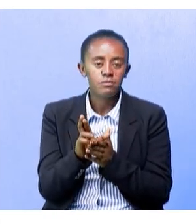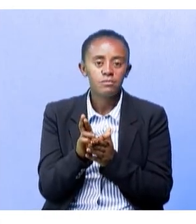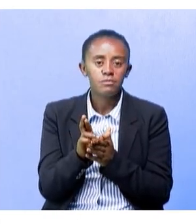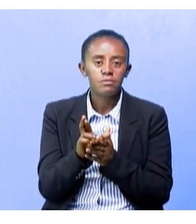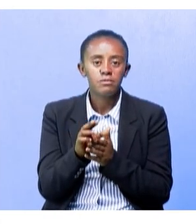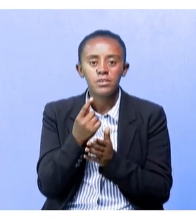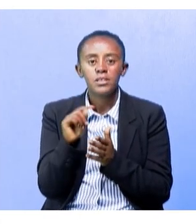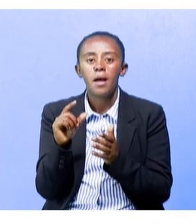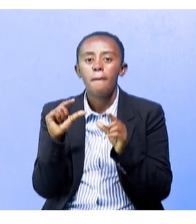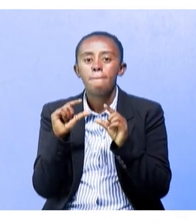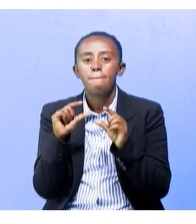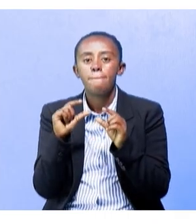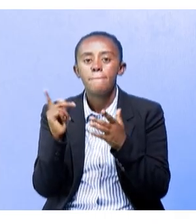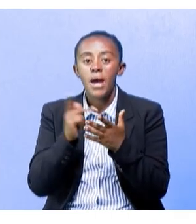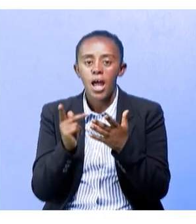the paragraph.